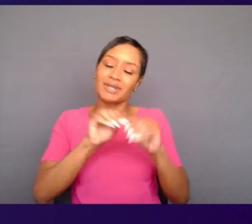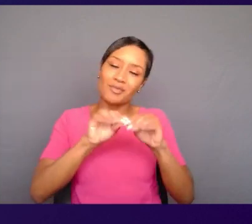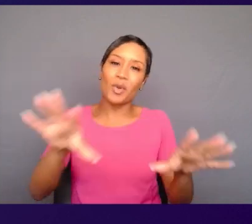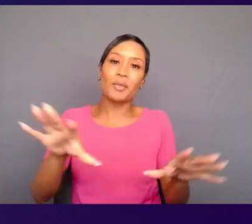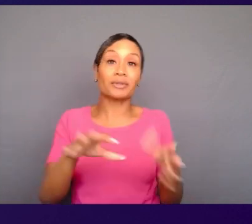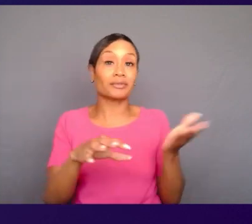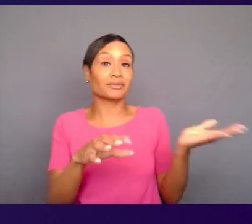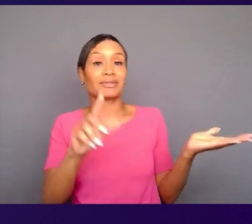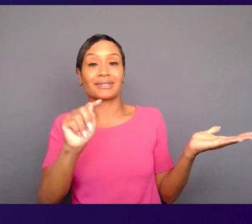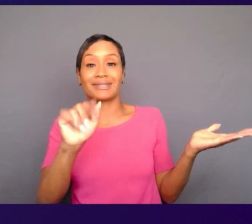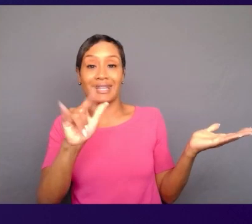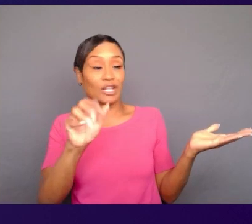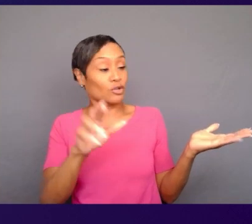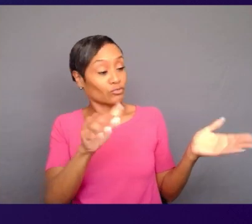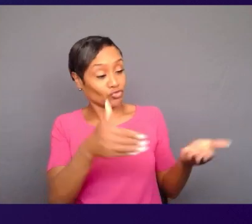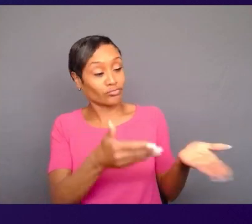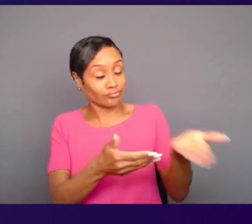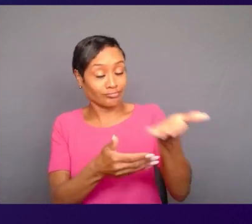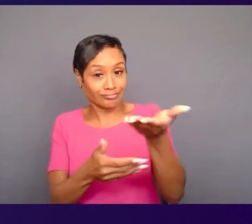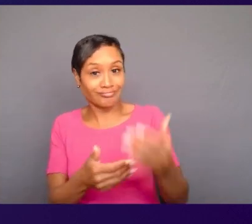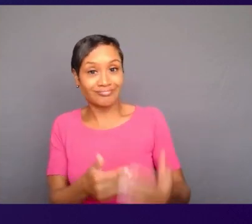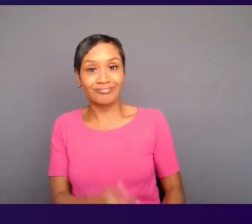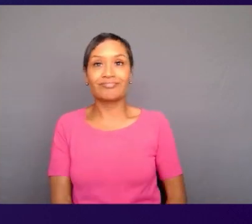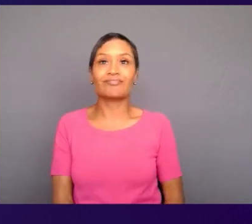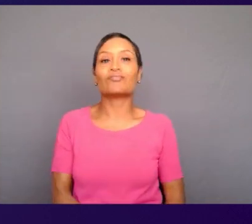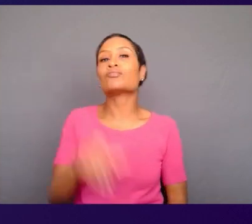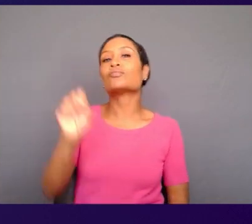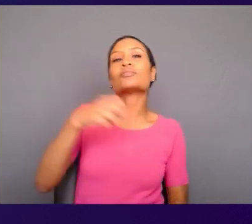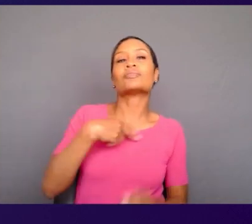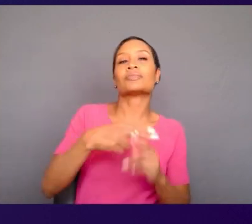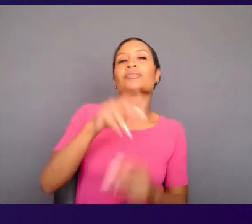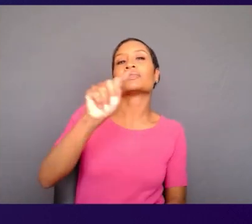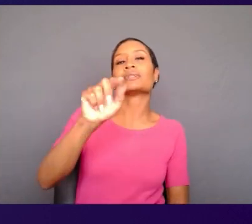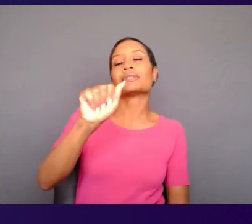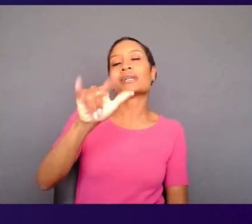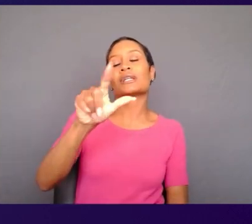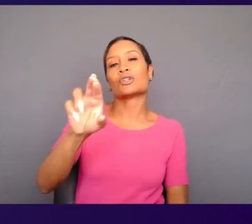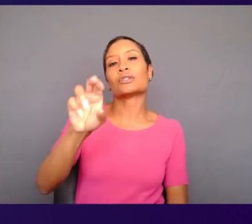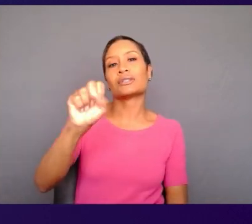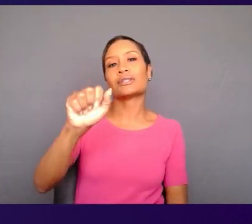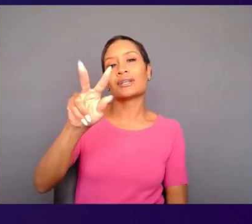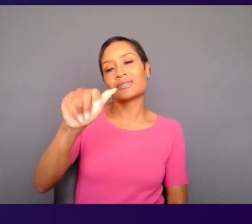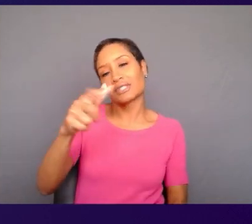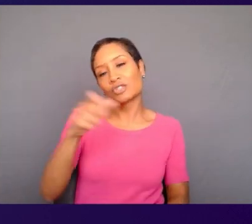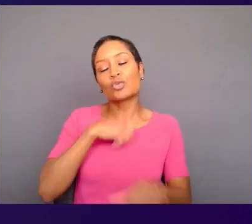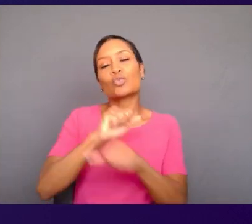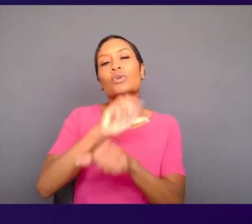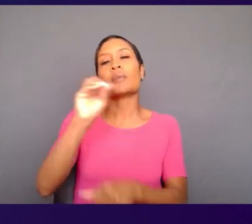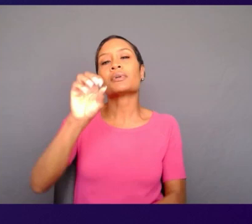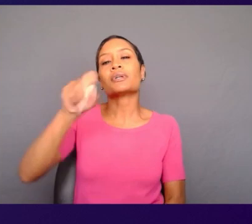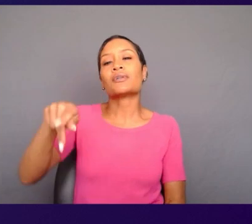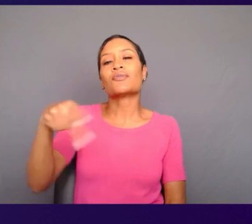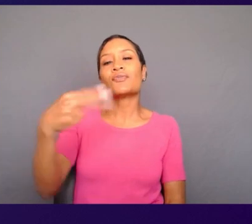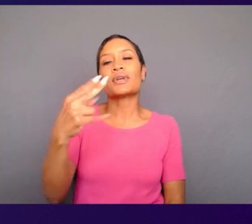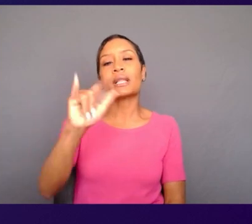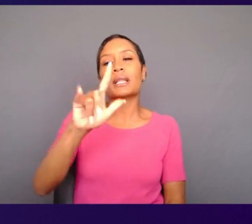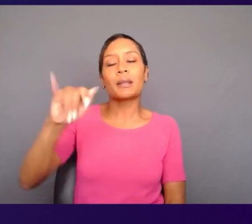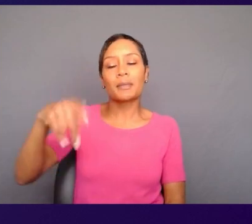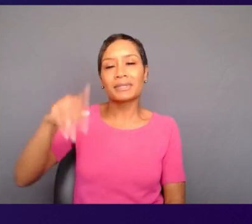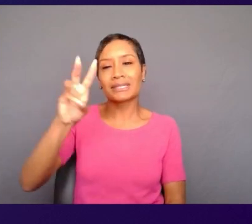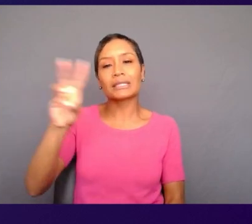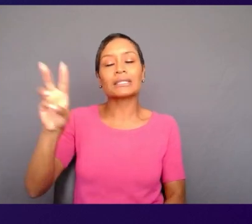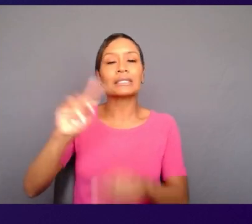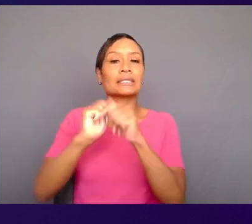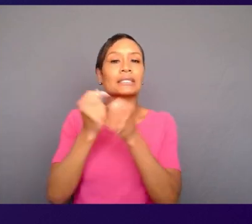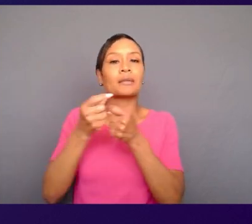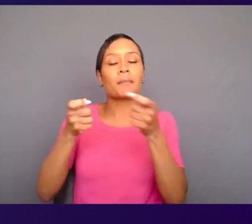Taylor. Taylor, would you mind introducing yourself? Yeah, my name's Taylor Savage. I work for Phillips 66 on a team that manages our corporate